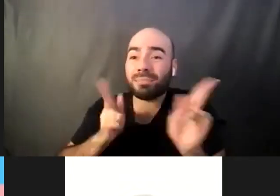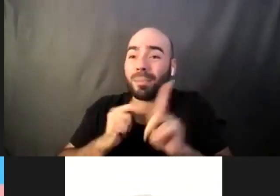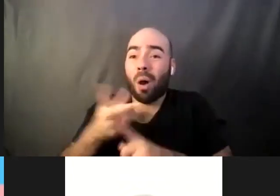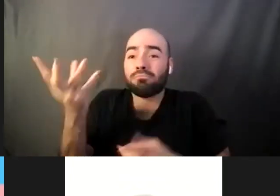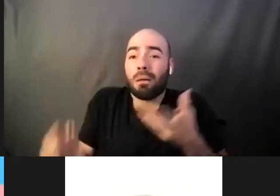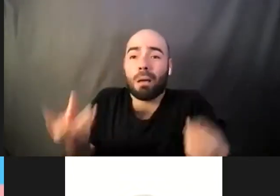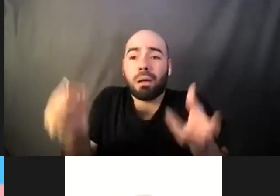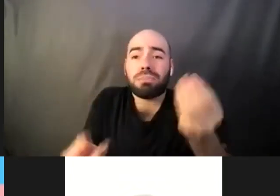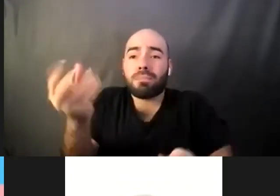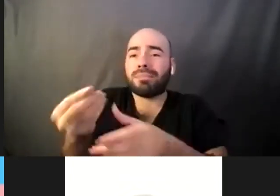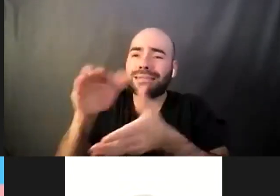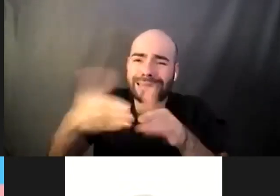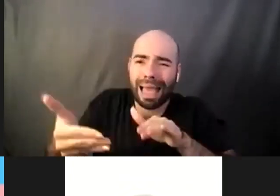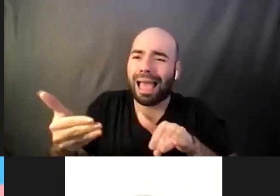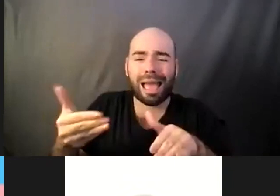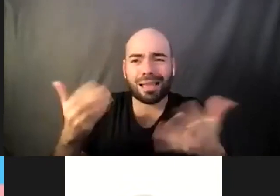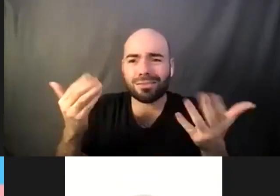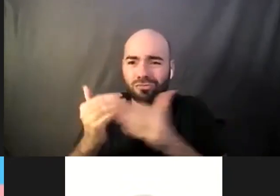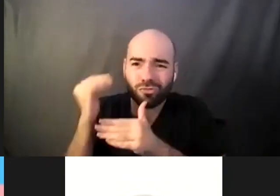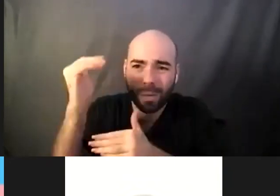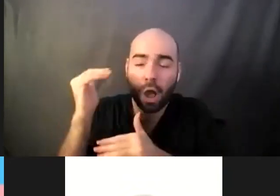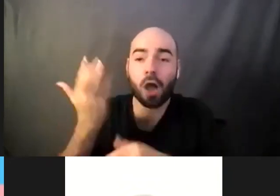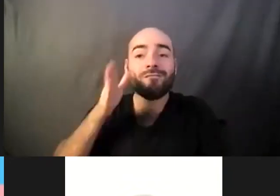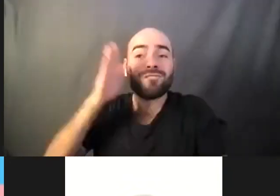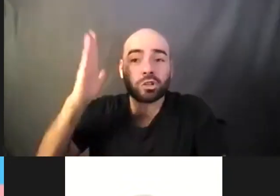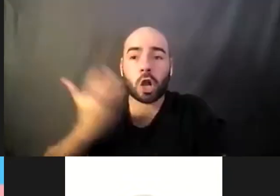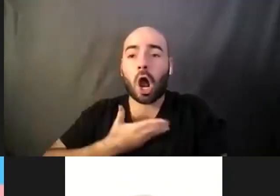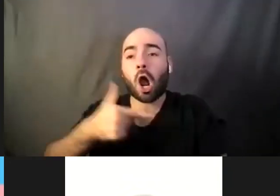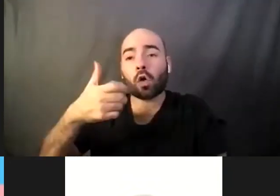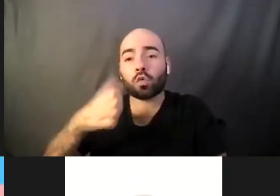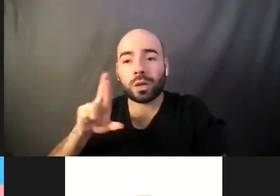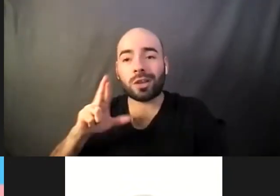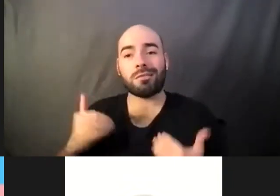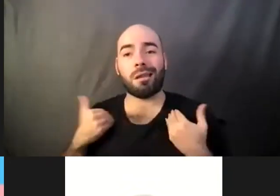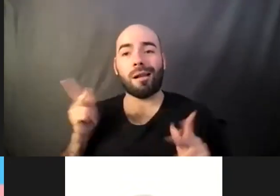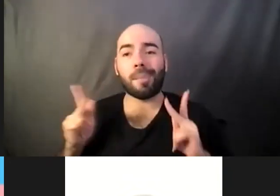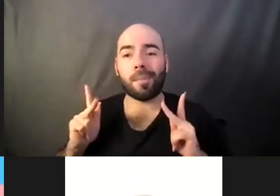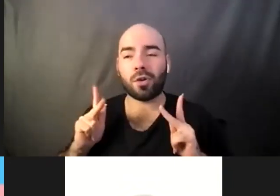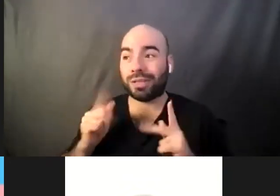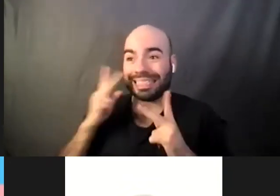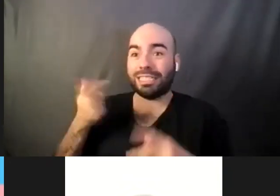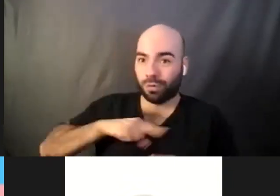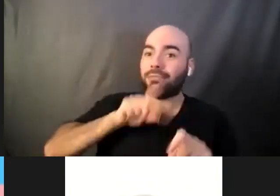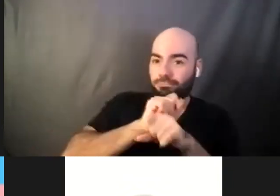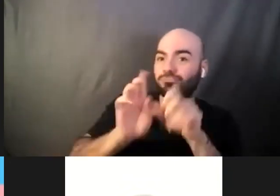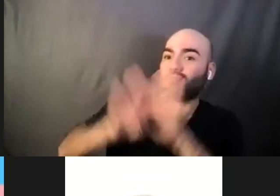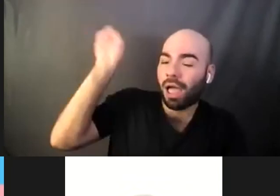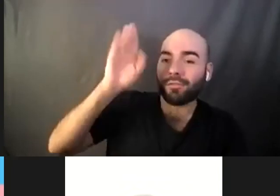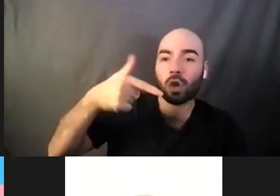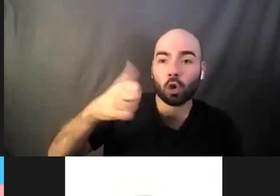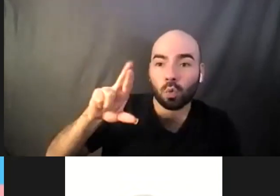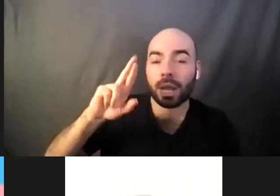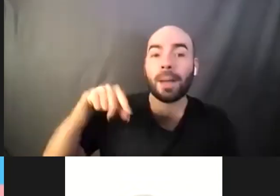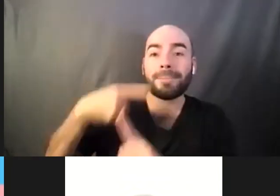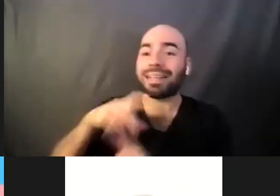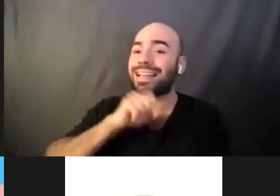to do that for, you know, just the future of our queer youth. We need them to see that people can thrive, right? And people can be queer and be 95. Like,